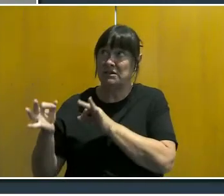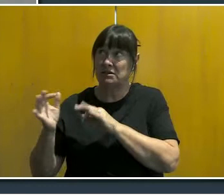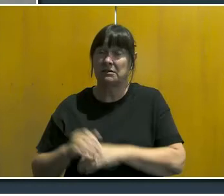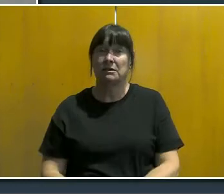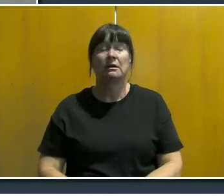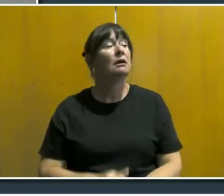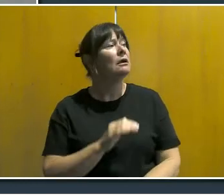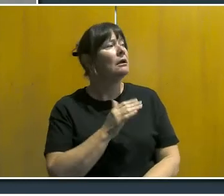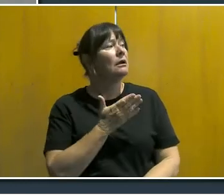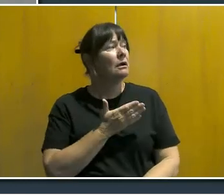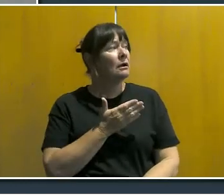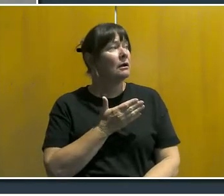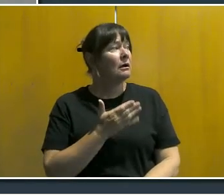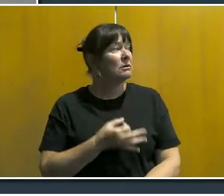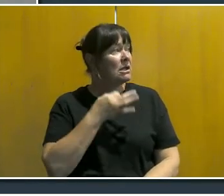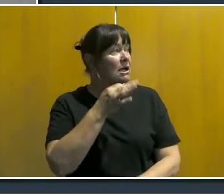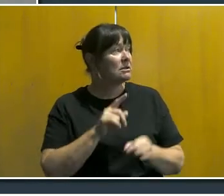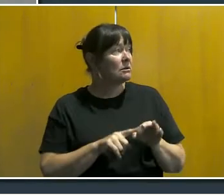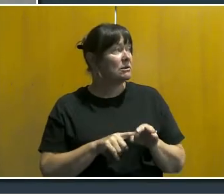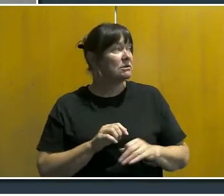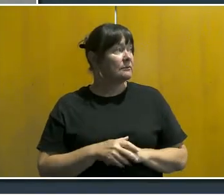ask a question of you, if I could, please.